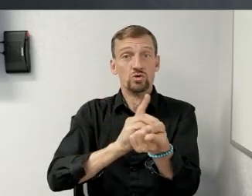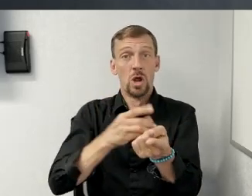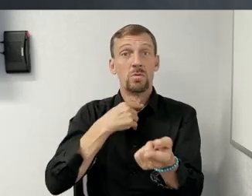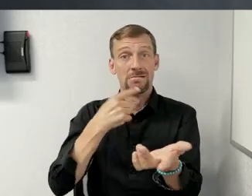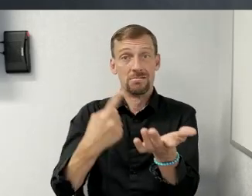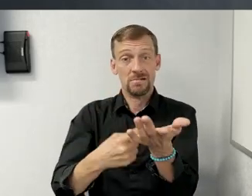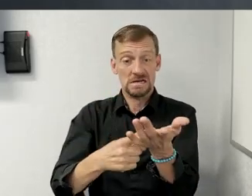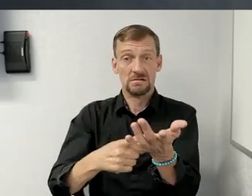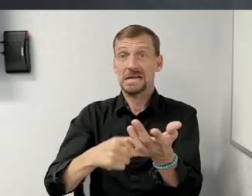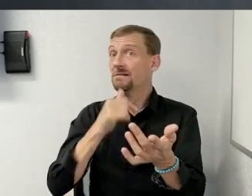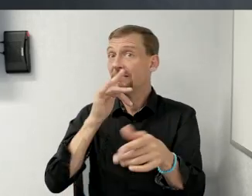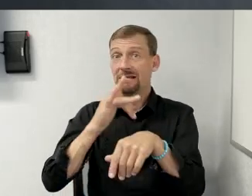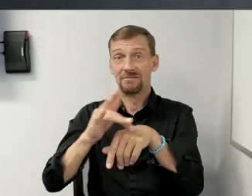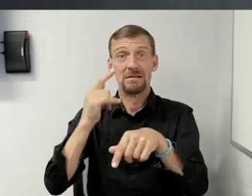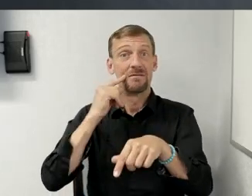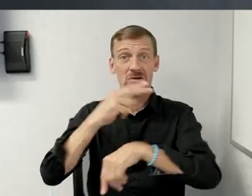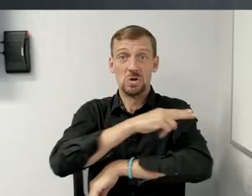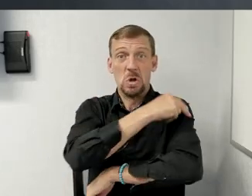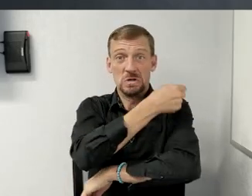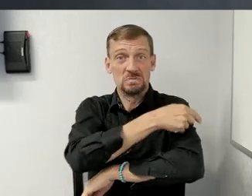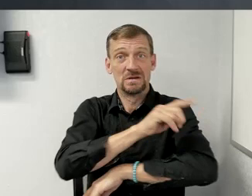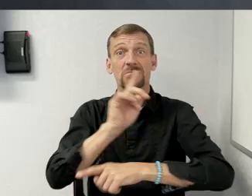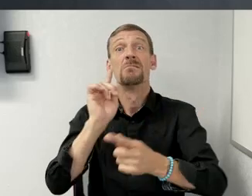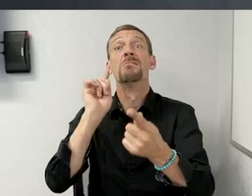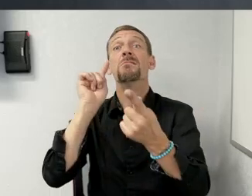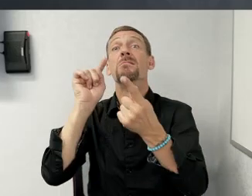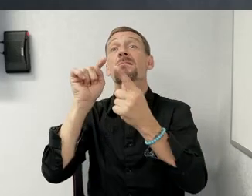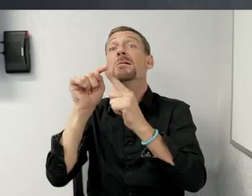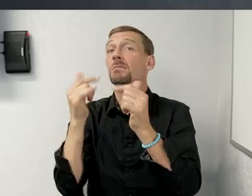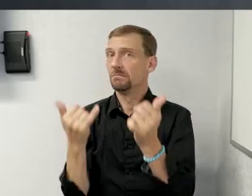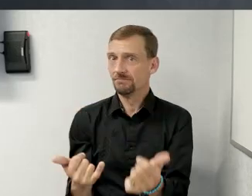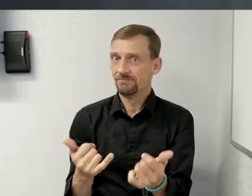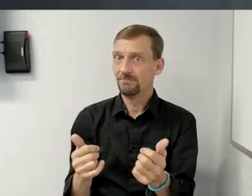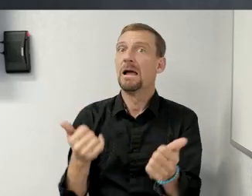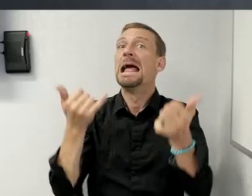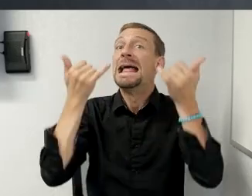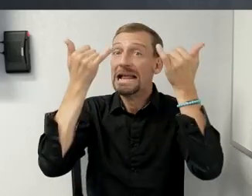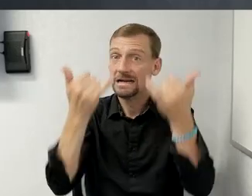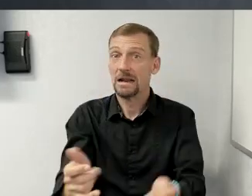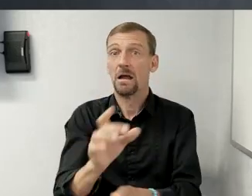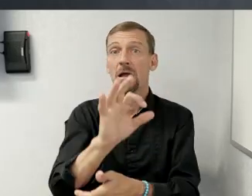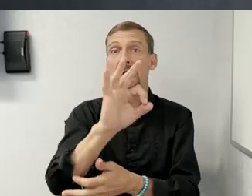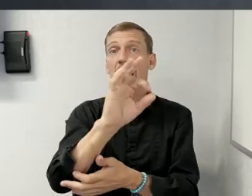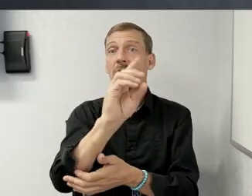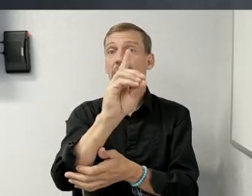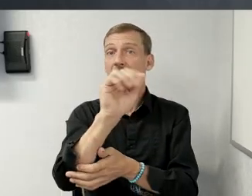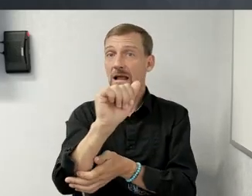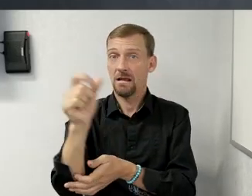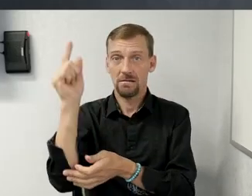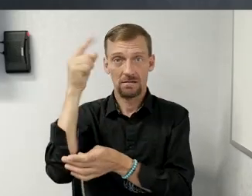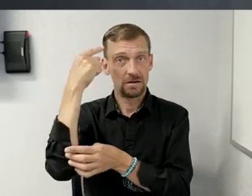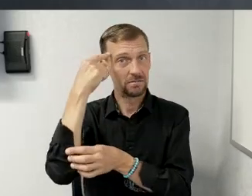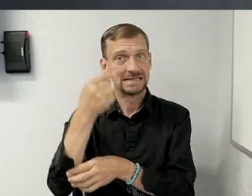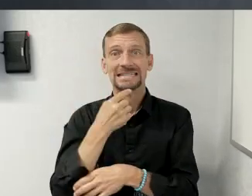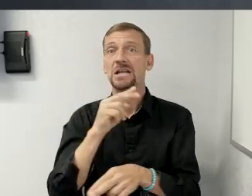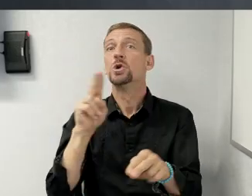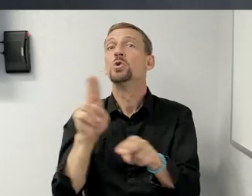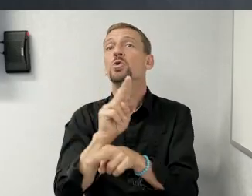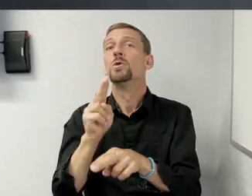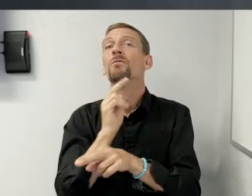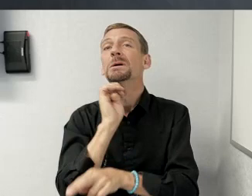available to hospitals up until now. But the FDA and the government granted it emergency